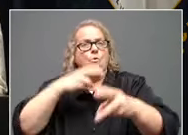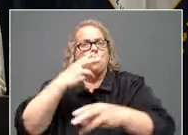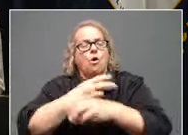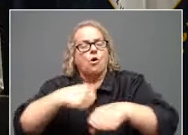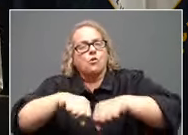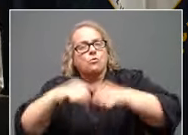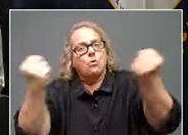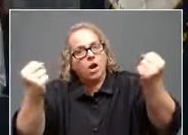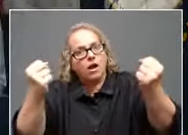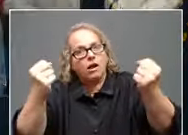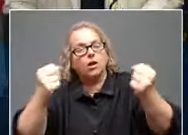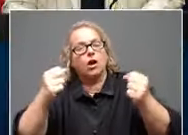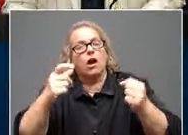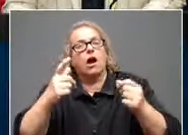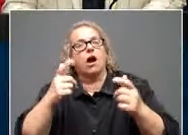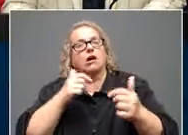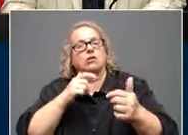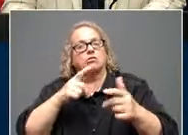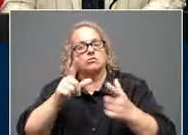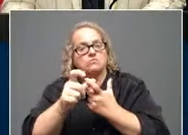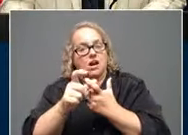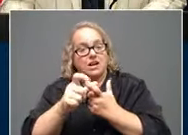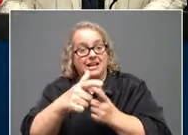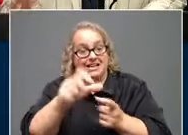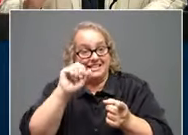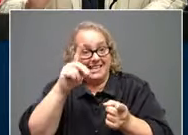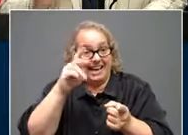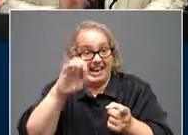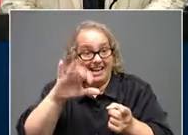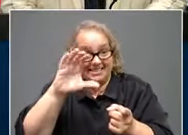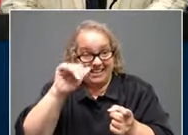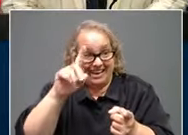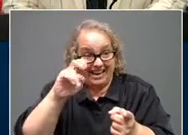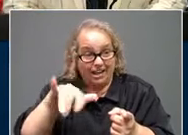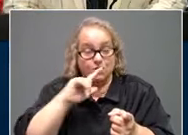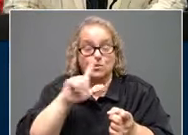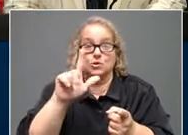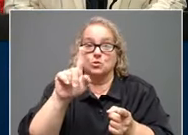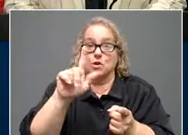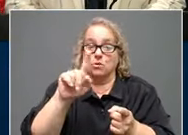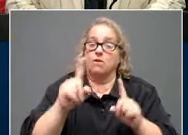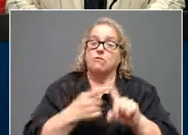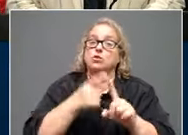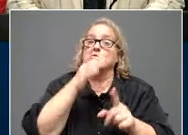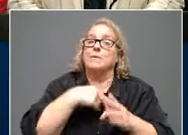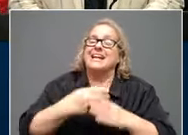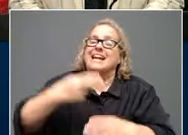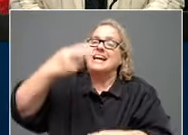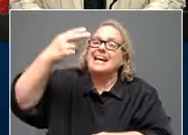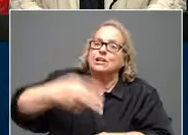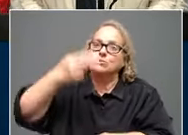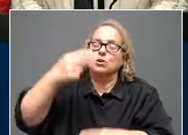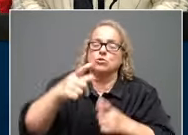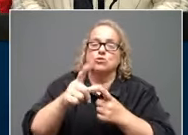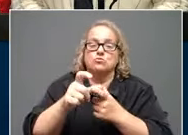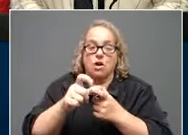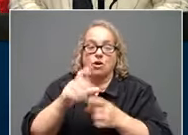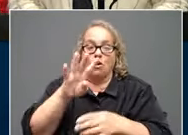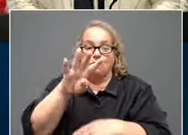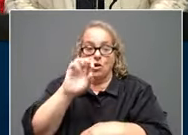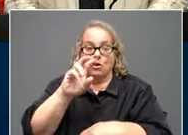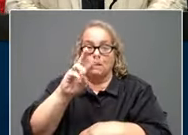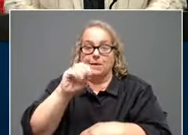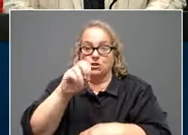Tokyo Olympics. Sydney, who is 21, became the first woman in history to run the 400-meter hurdles in